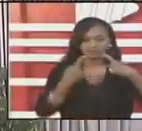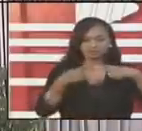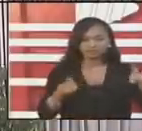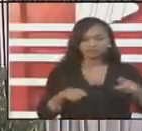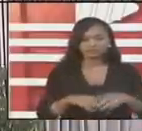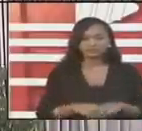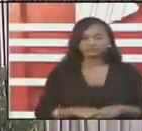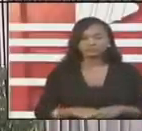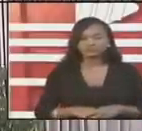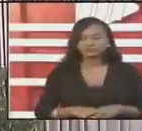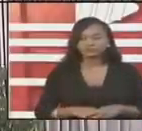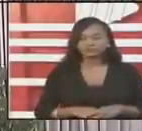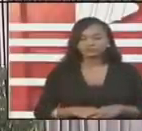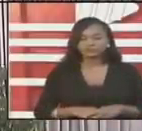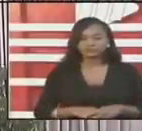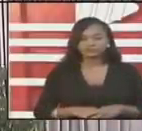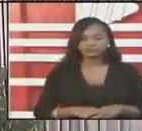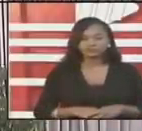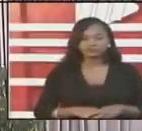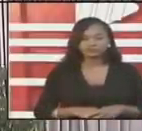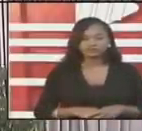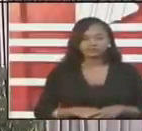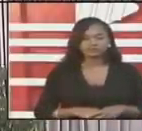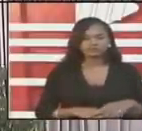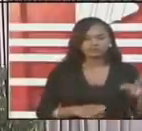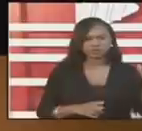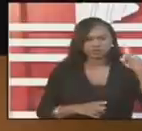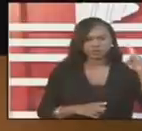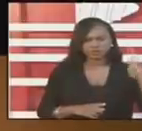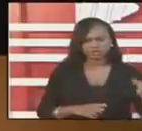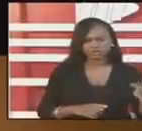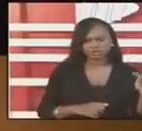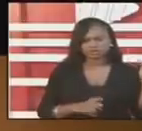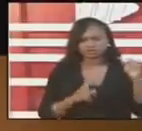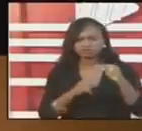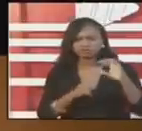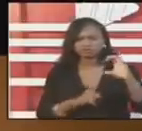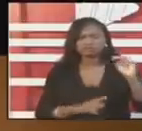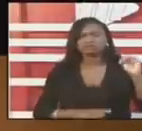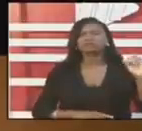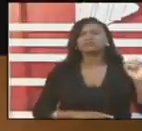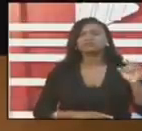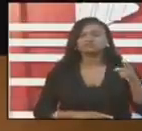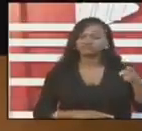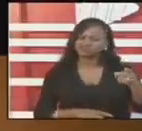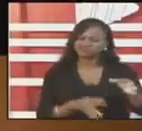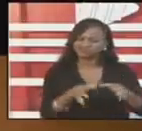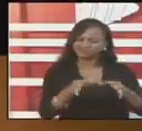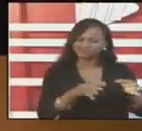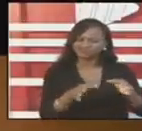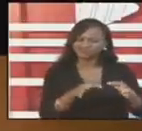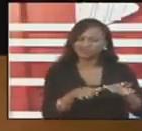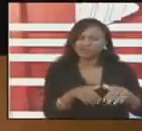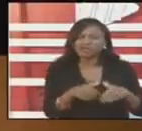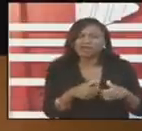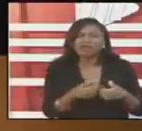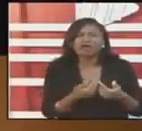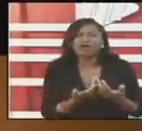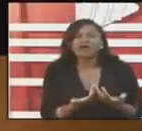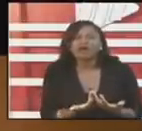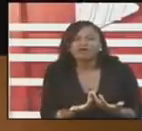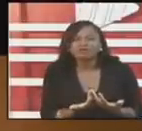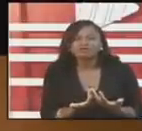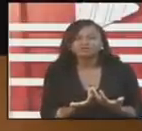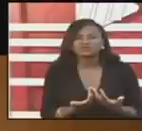Hi, good morning, Prior Bihari, AZP News, 3 CMO. Sir, can you explain how it is the